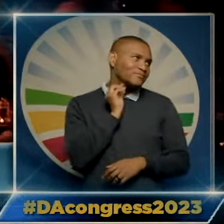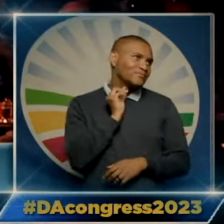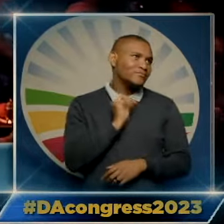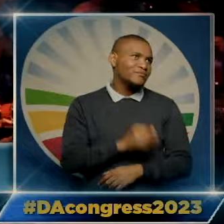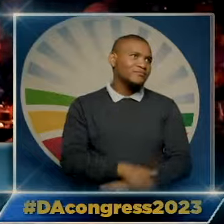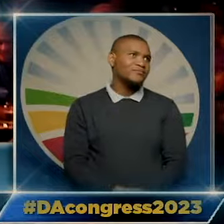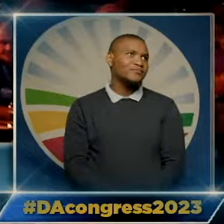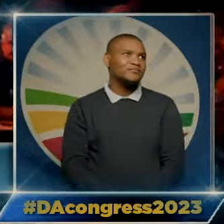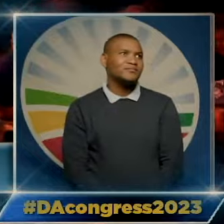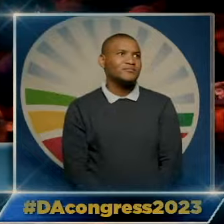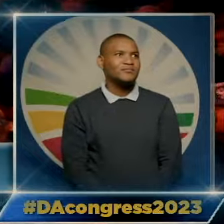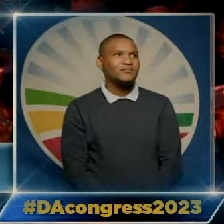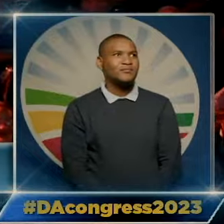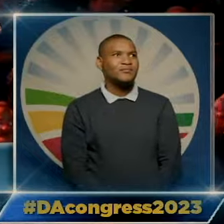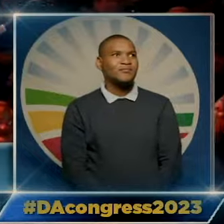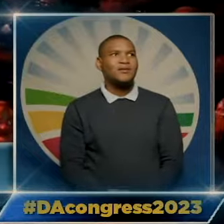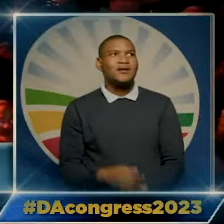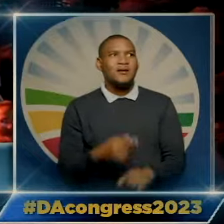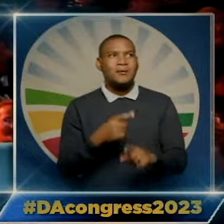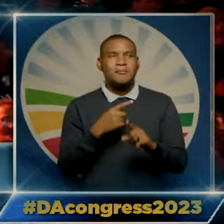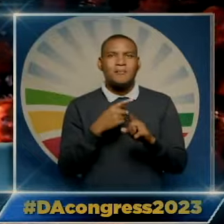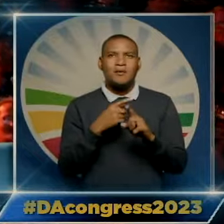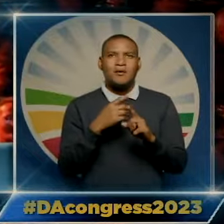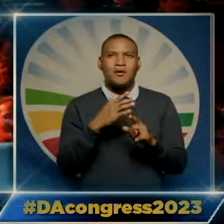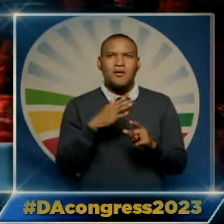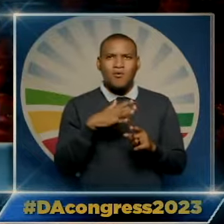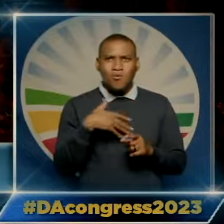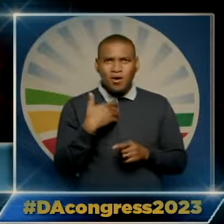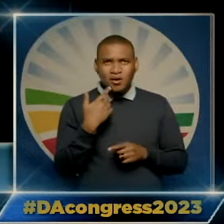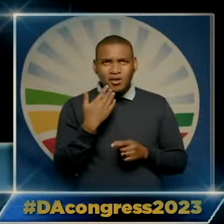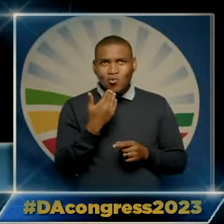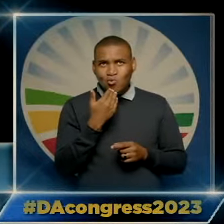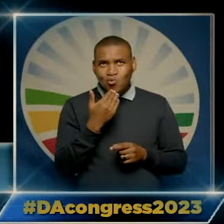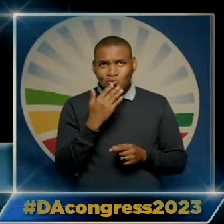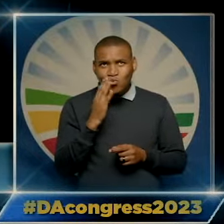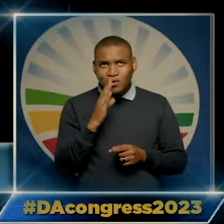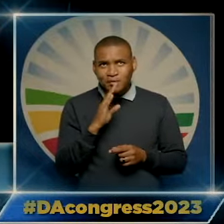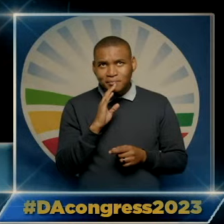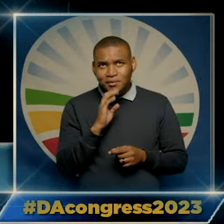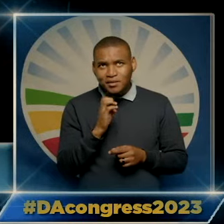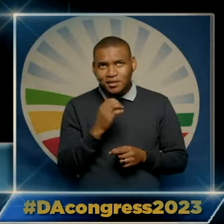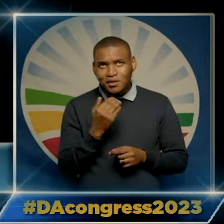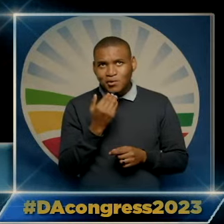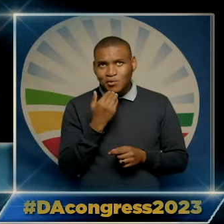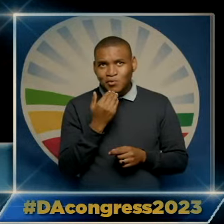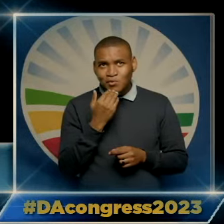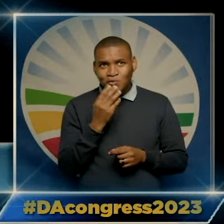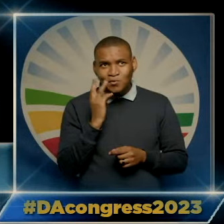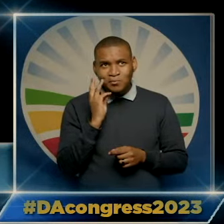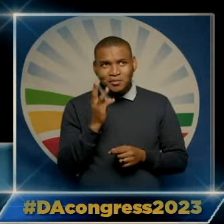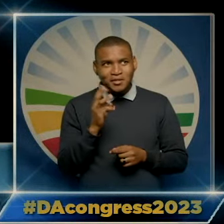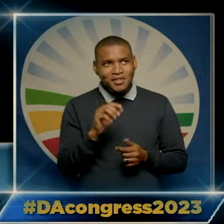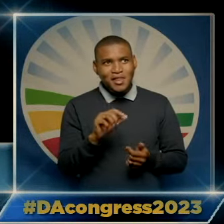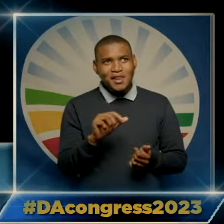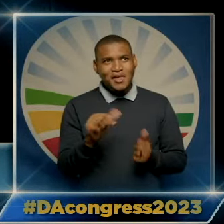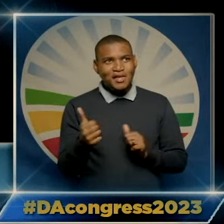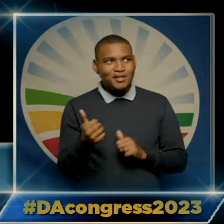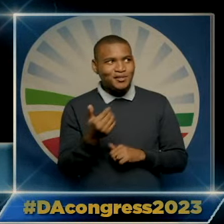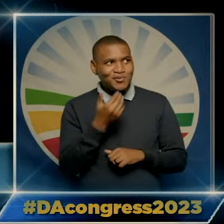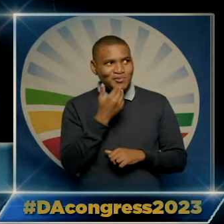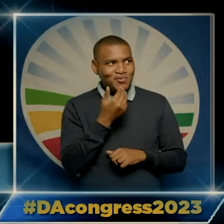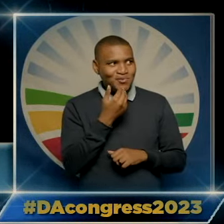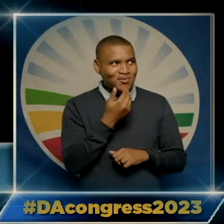And last, but certainly not least, I wonder who it could be. Yeah, there's only one. I wonder who it could be. There's only one.